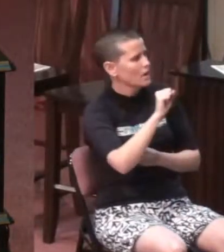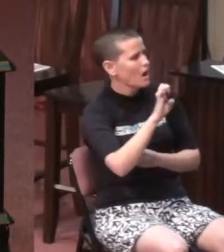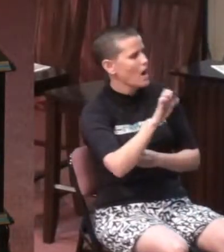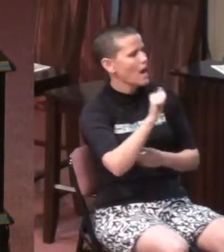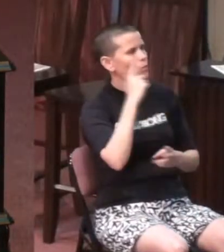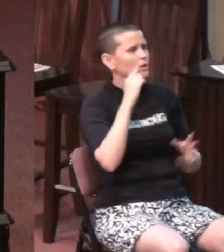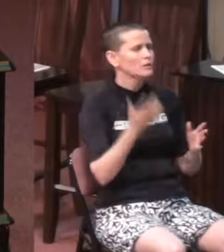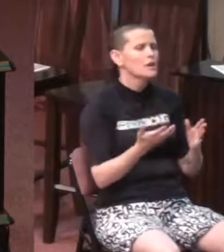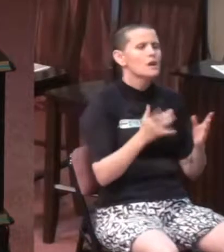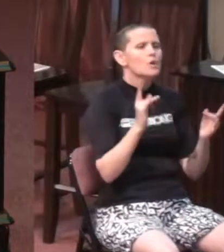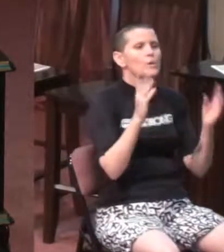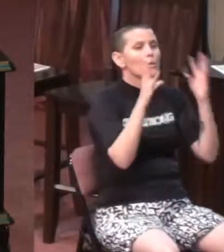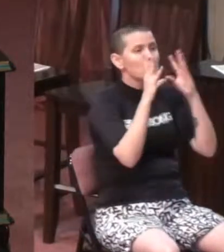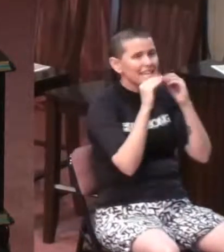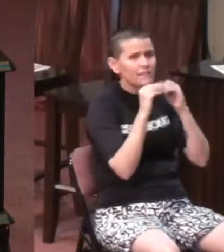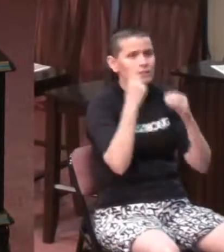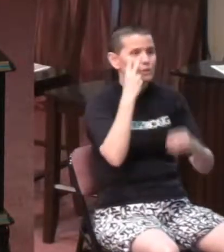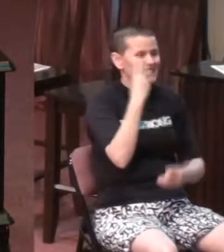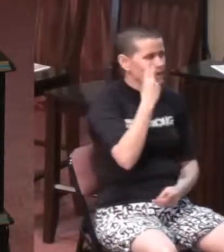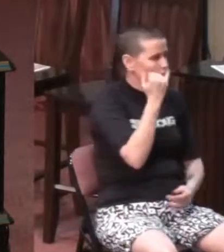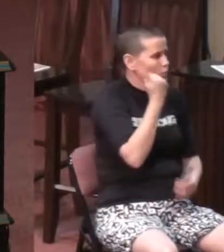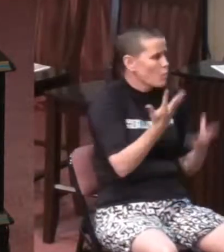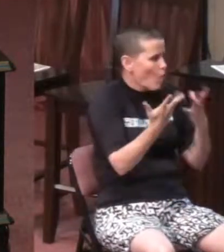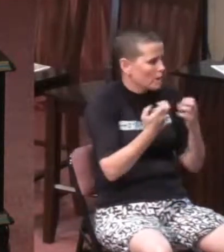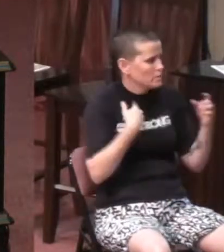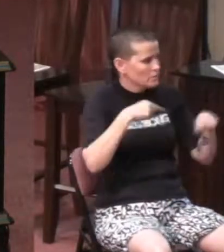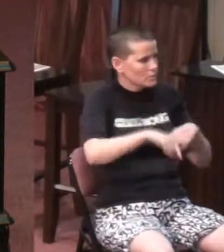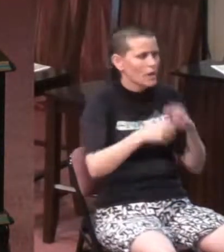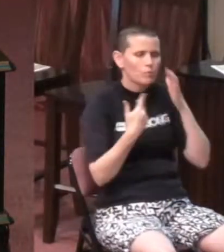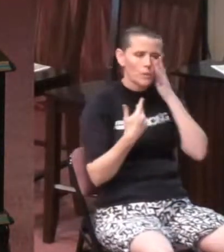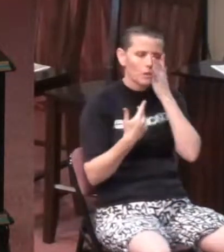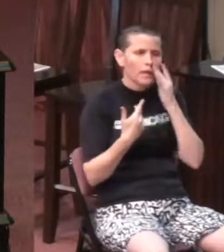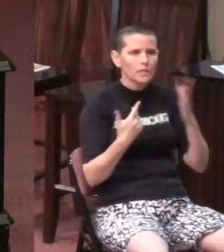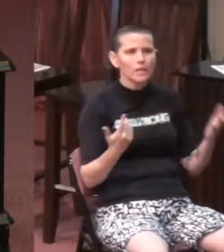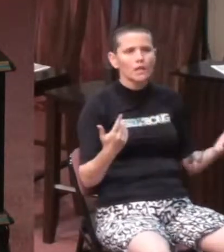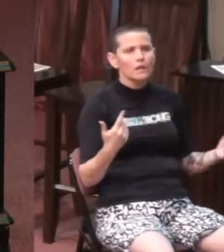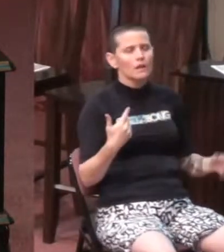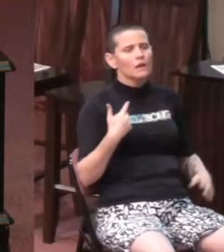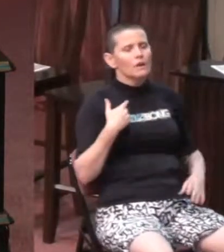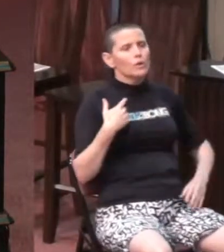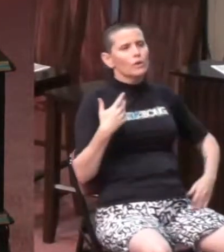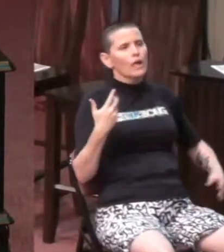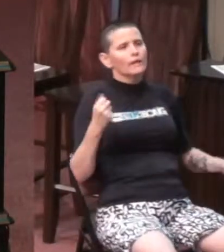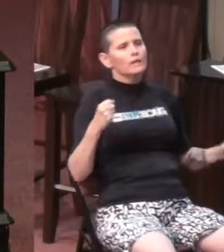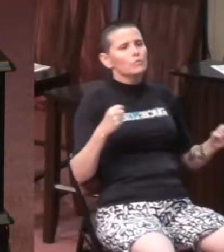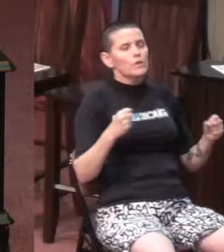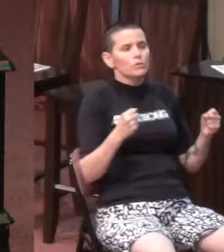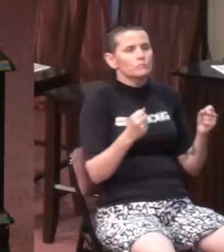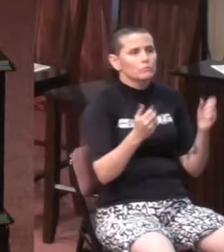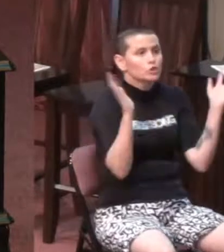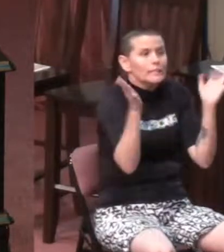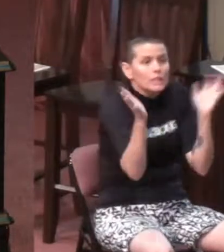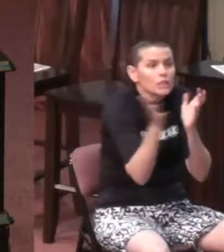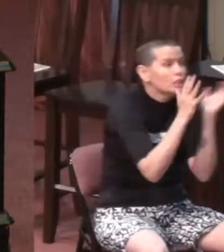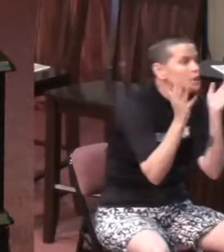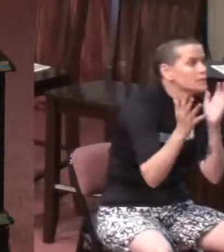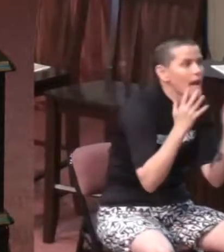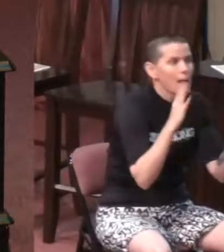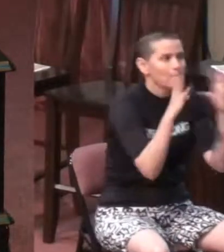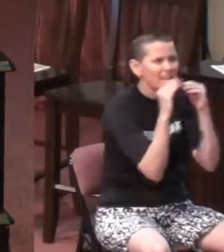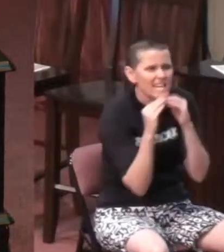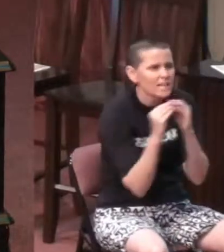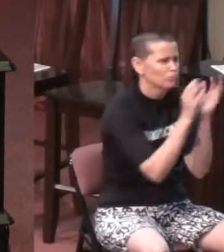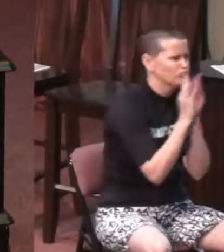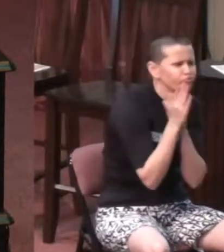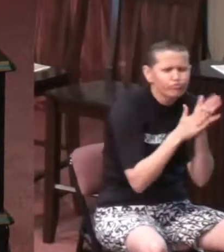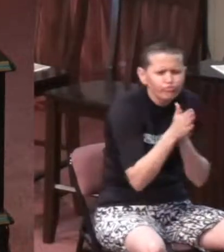meeting, we're like, woo! Like Dolby surround sound, you know? It was like we were humming with excitement because we